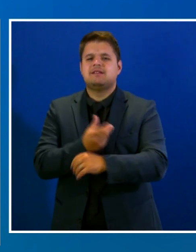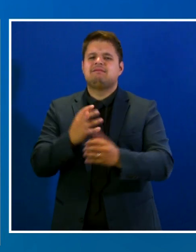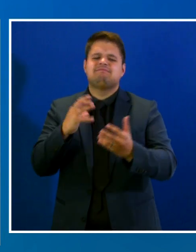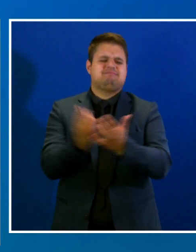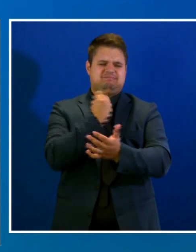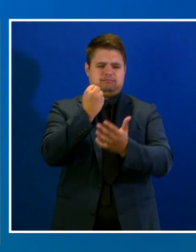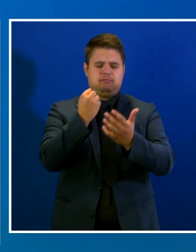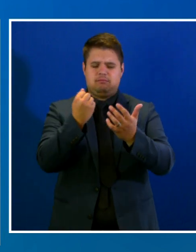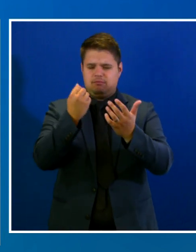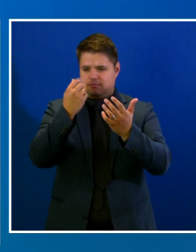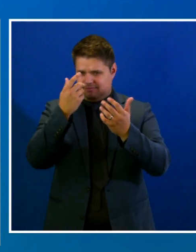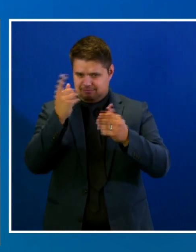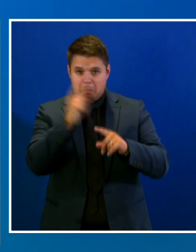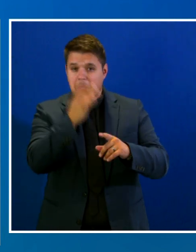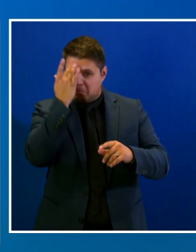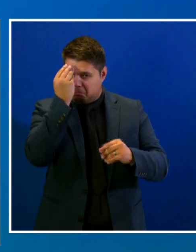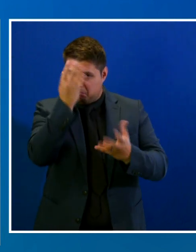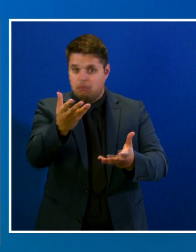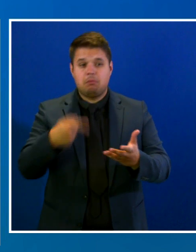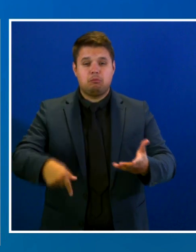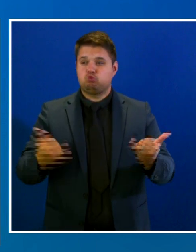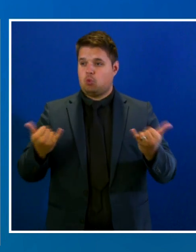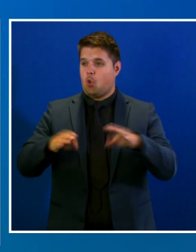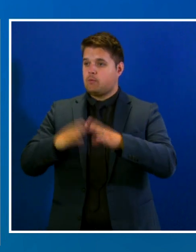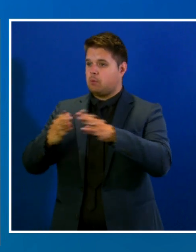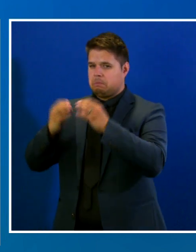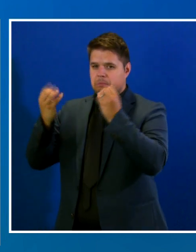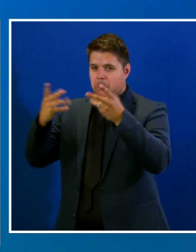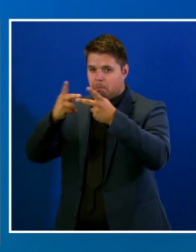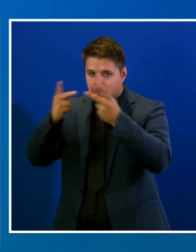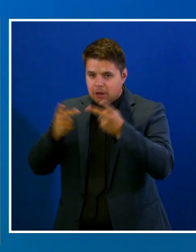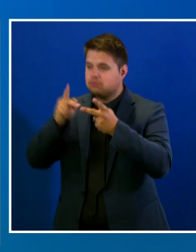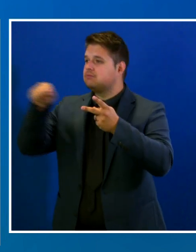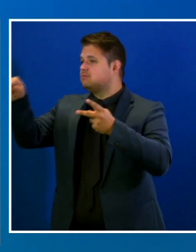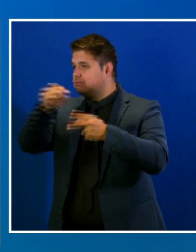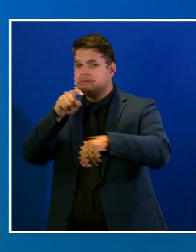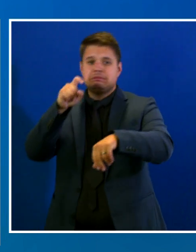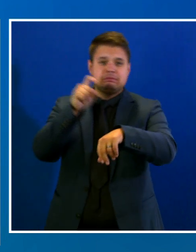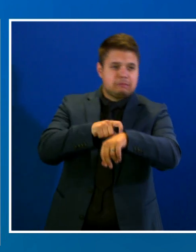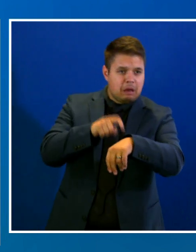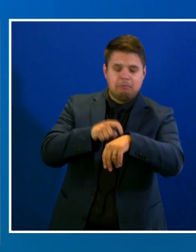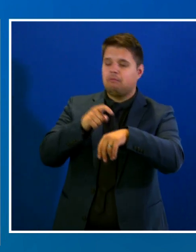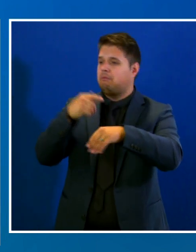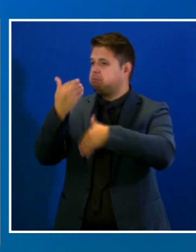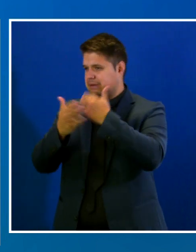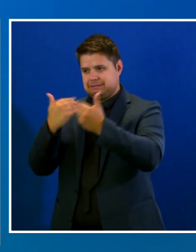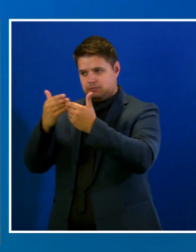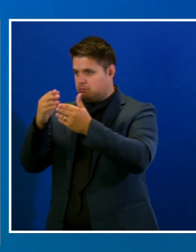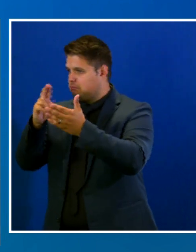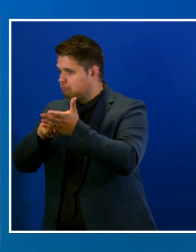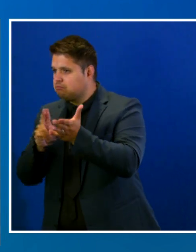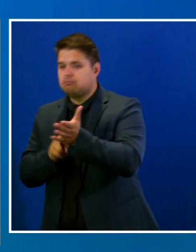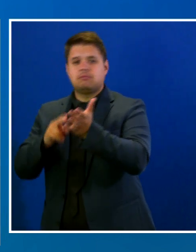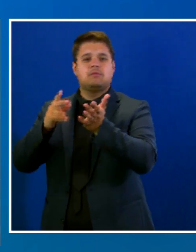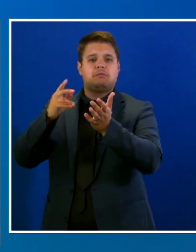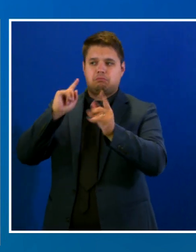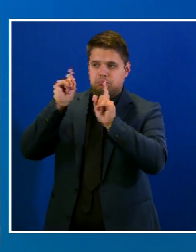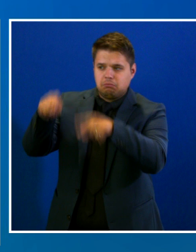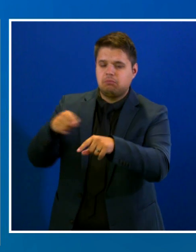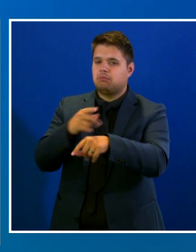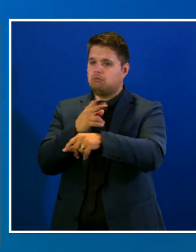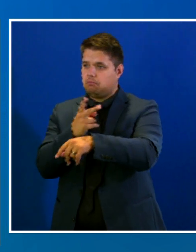Vaccines are safe, free, easy to find, and available to anyone now age 12 and